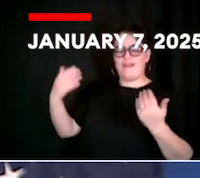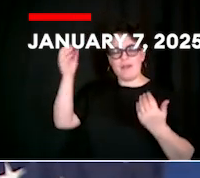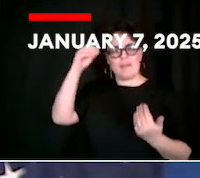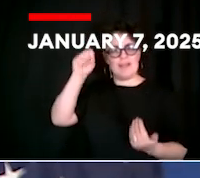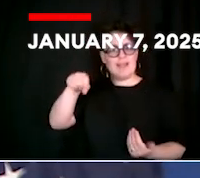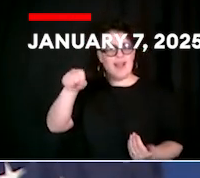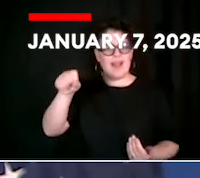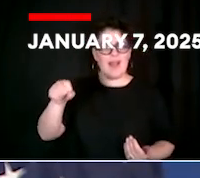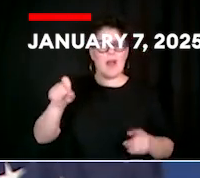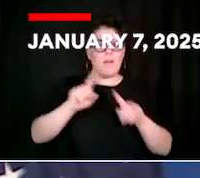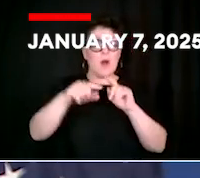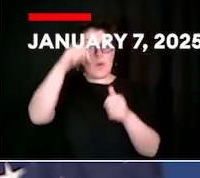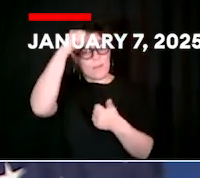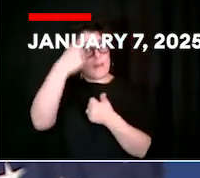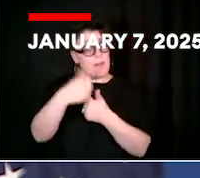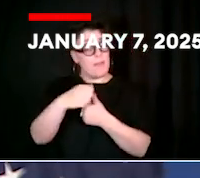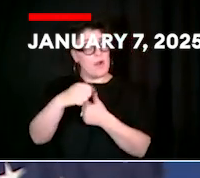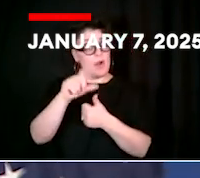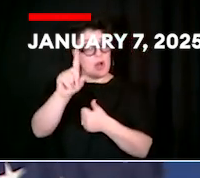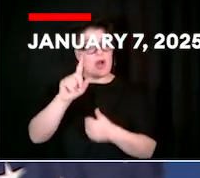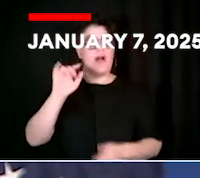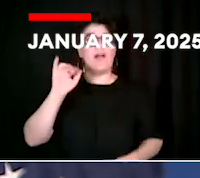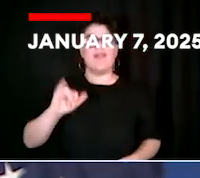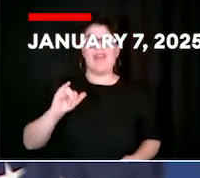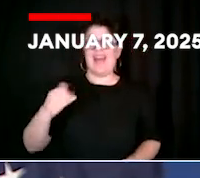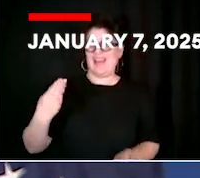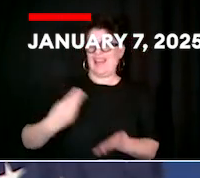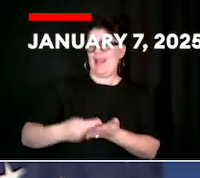in place was voted down.